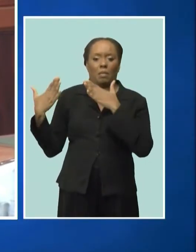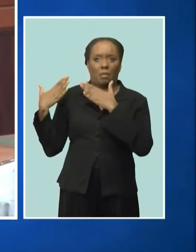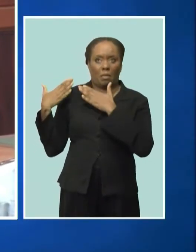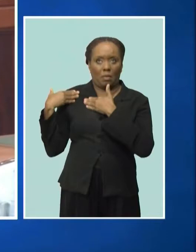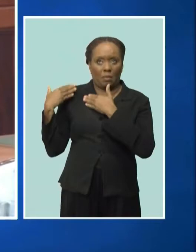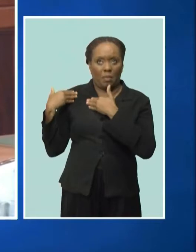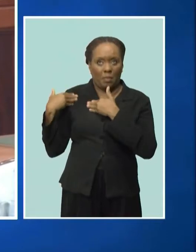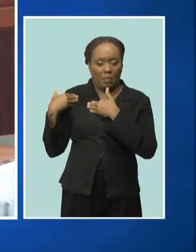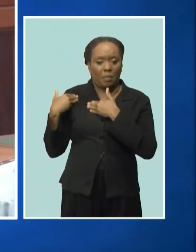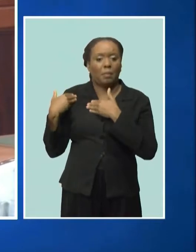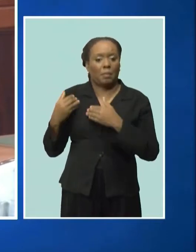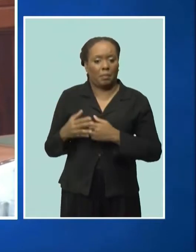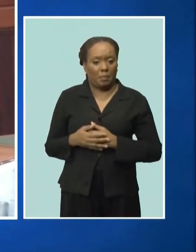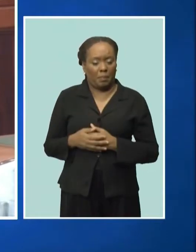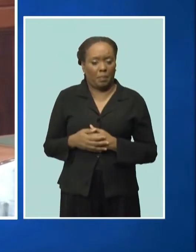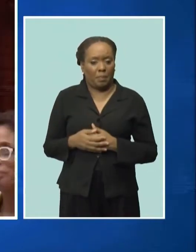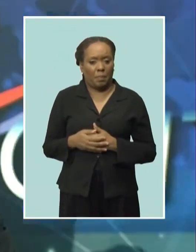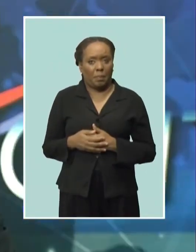responsibility.